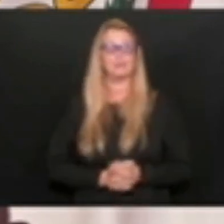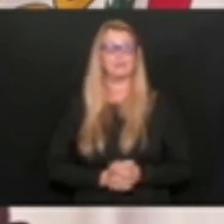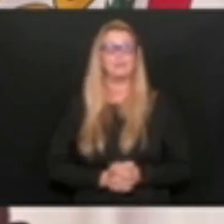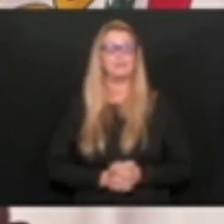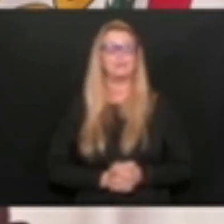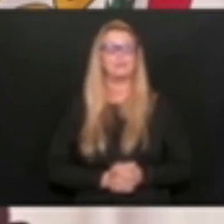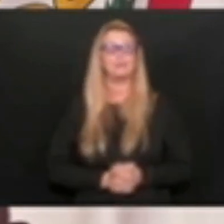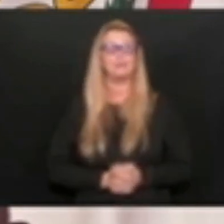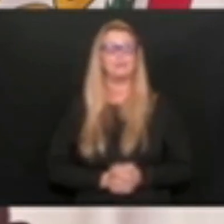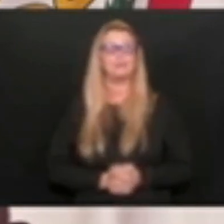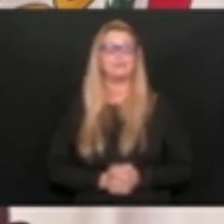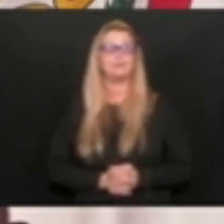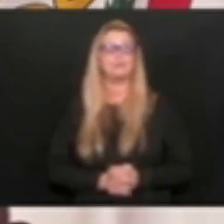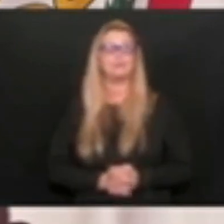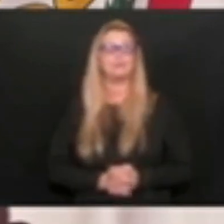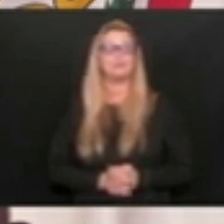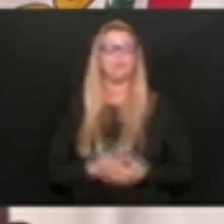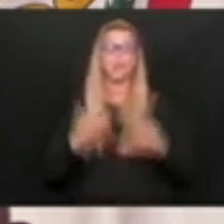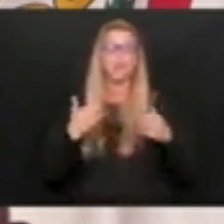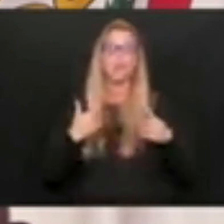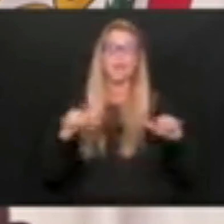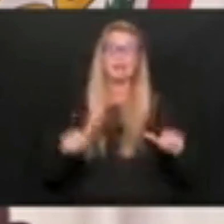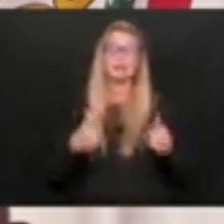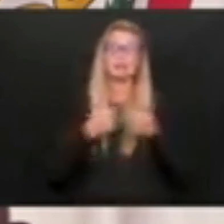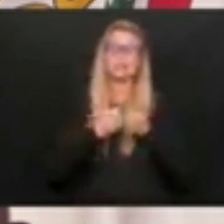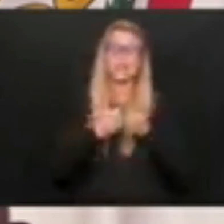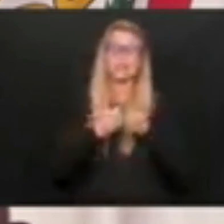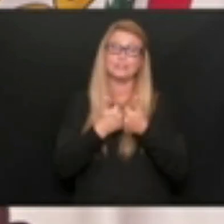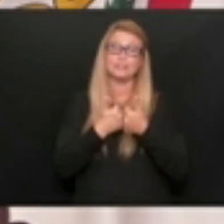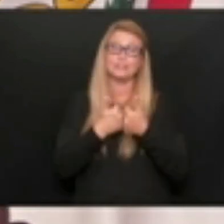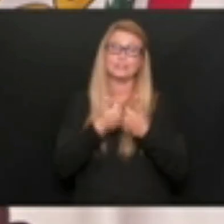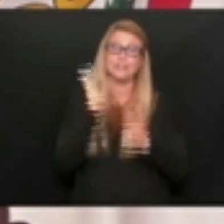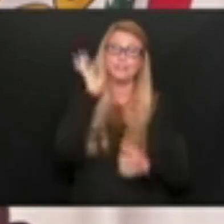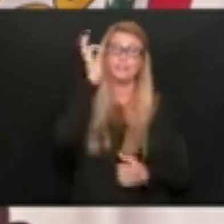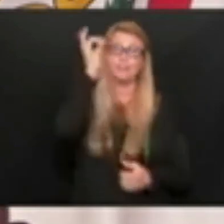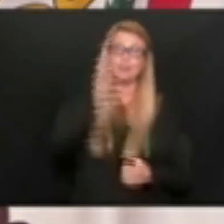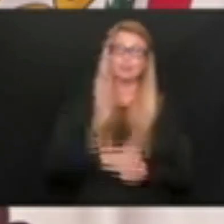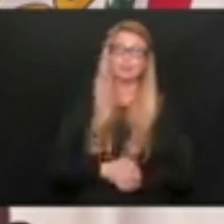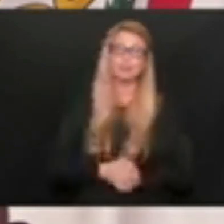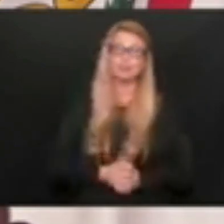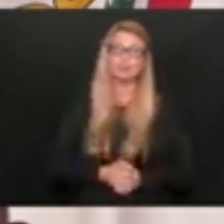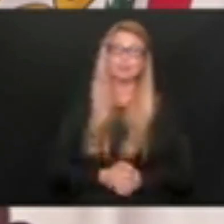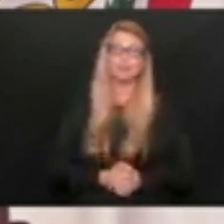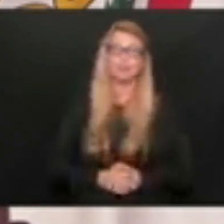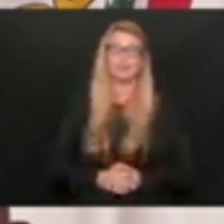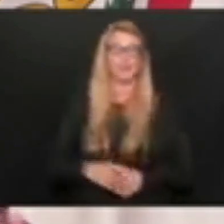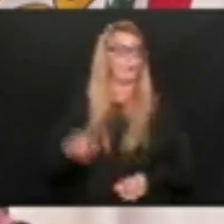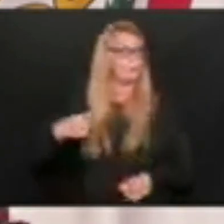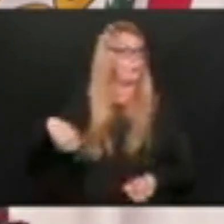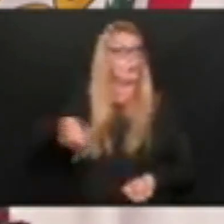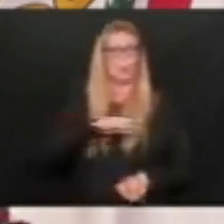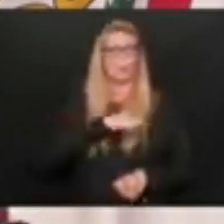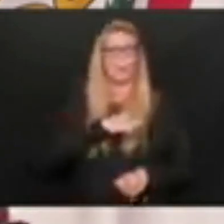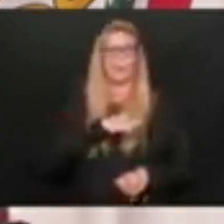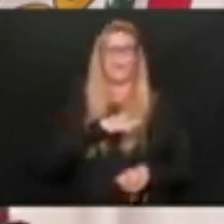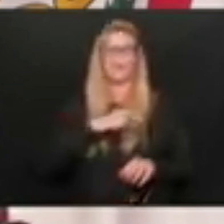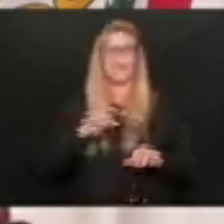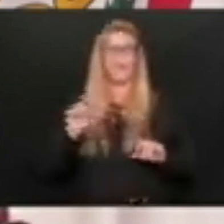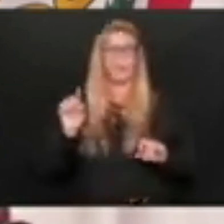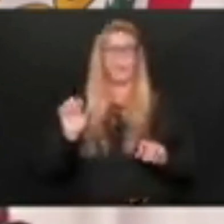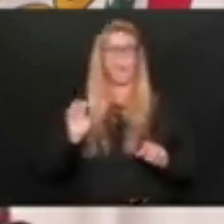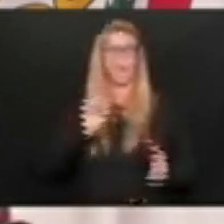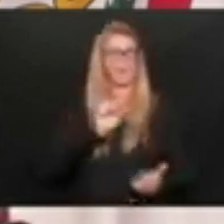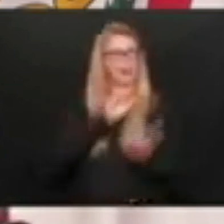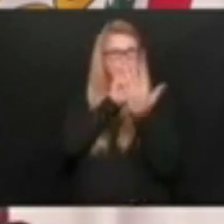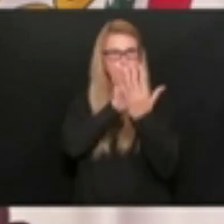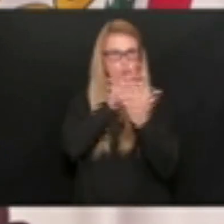population. We've got some real challenges still in front of us. We've absolutely rose to all the